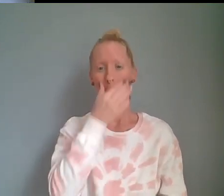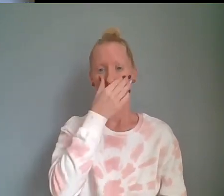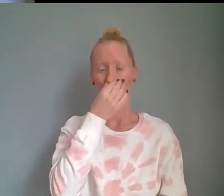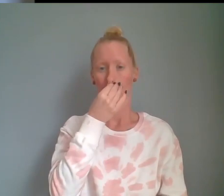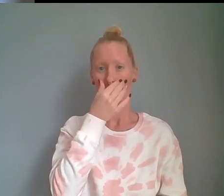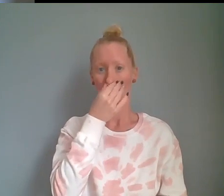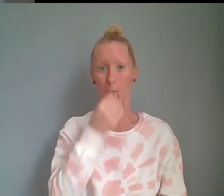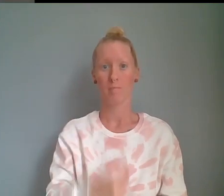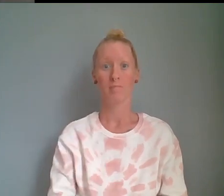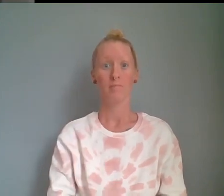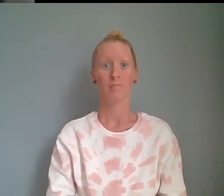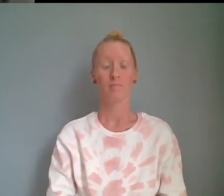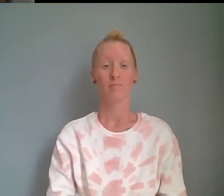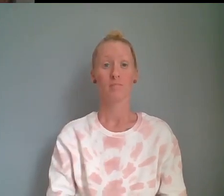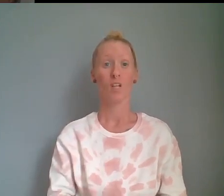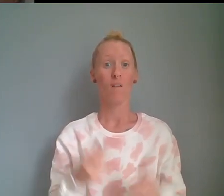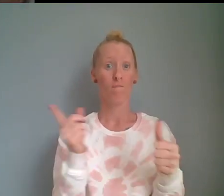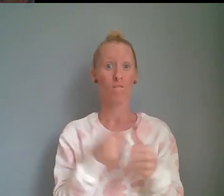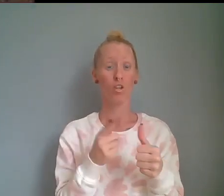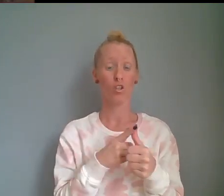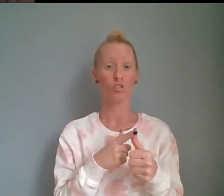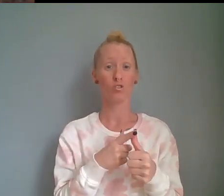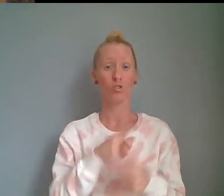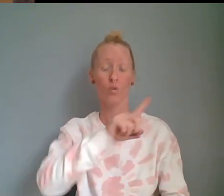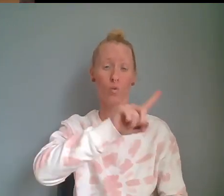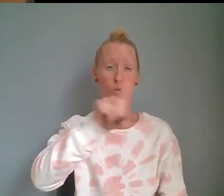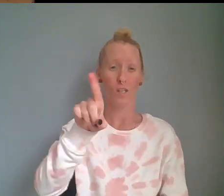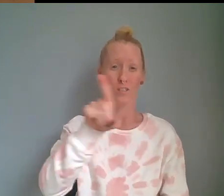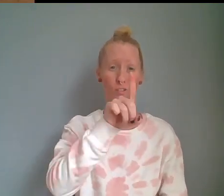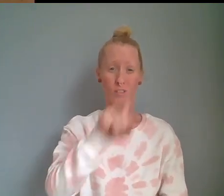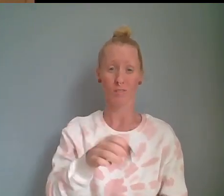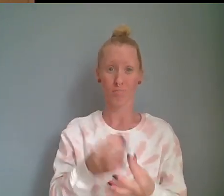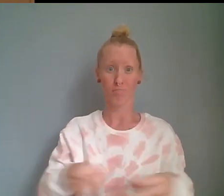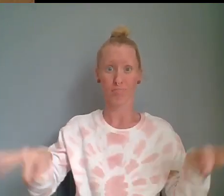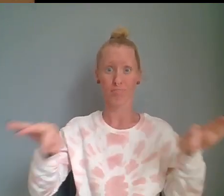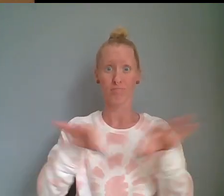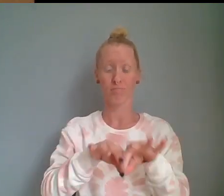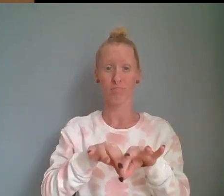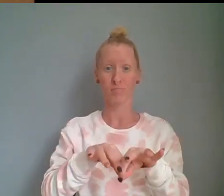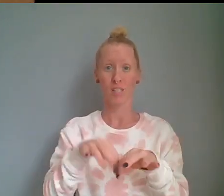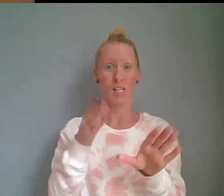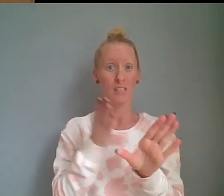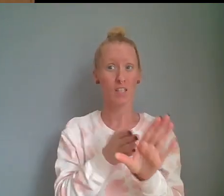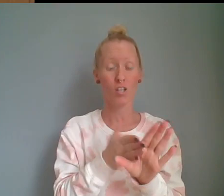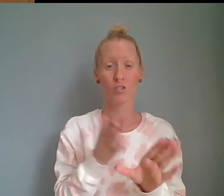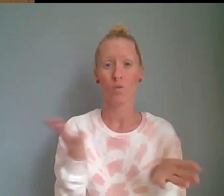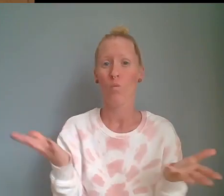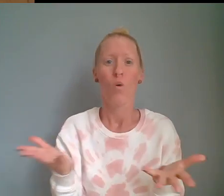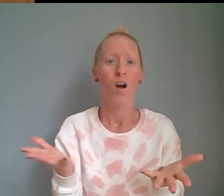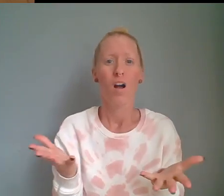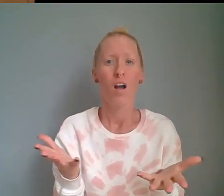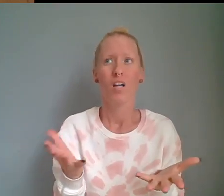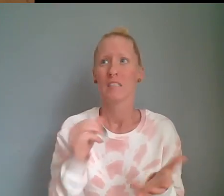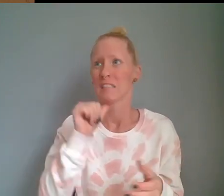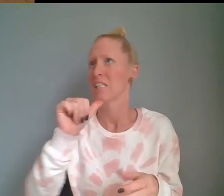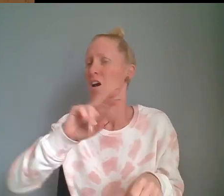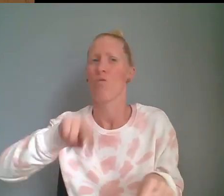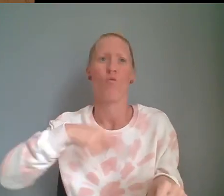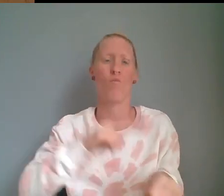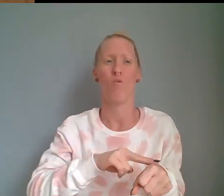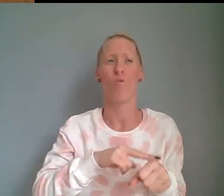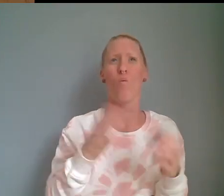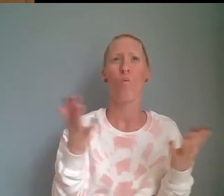So the first and most fundamental question in clinical psychology is, what is abnormality? Where do we draw the